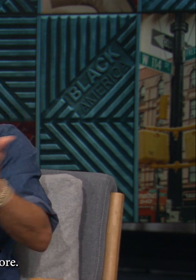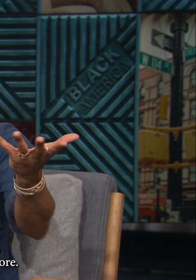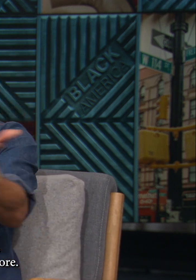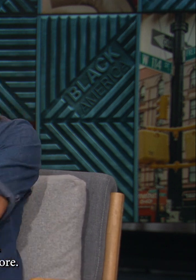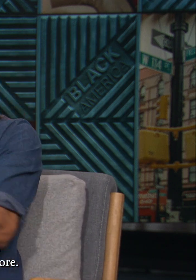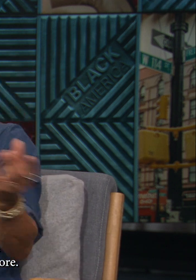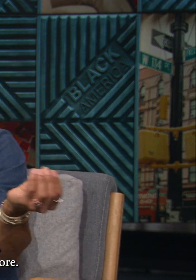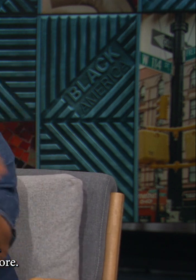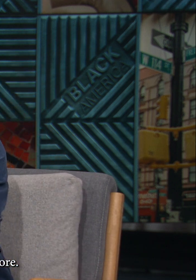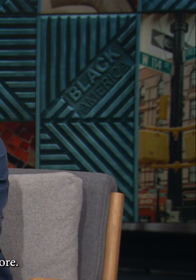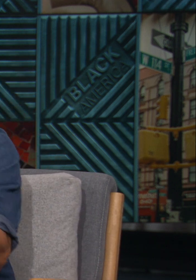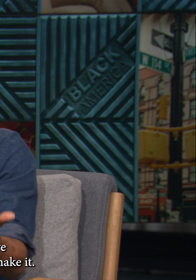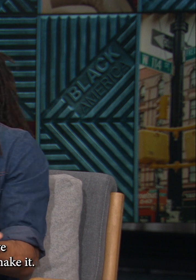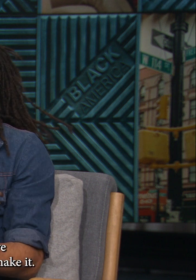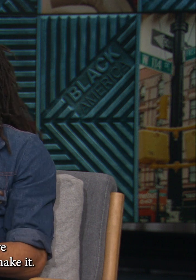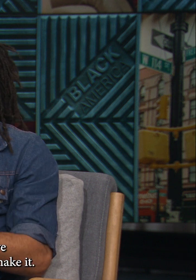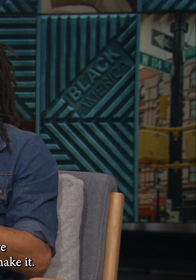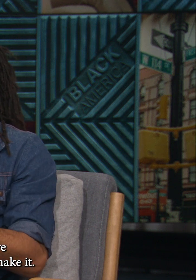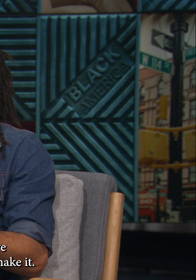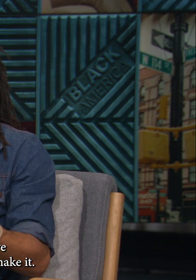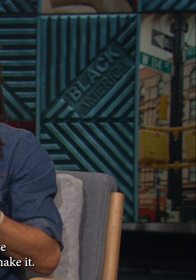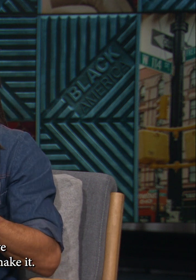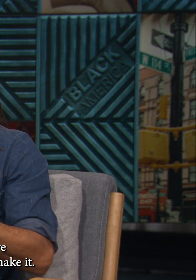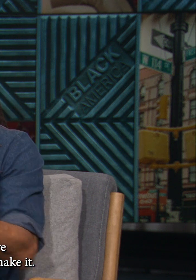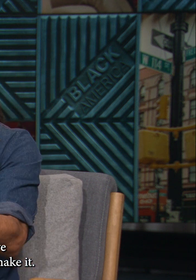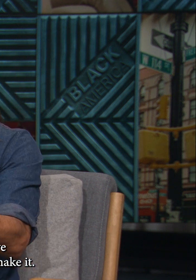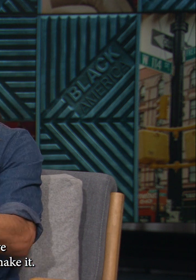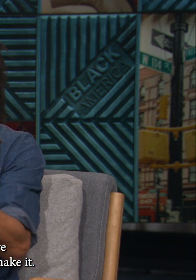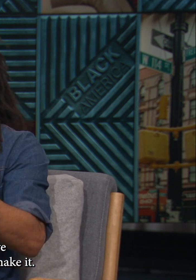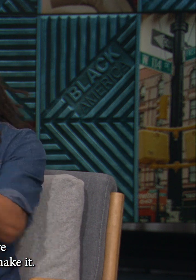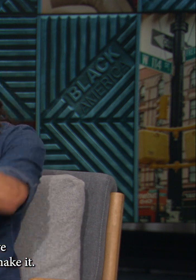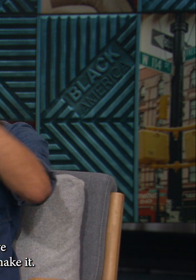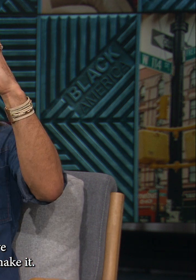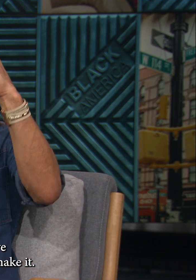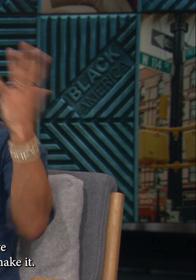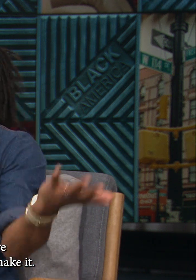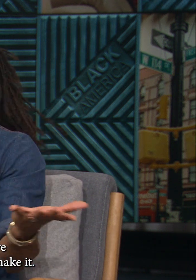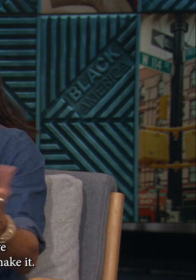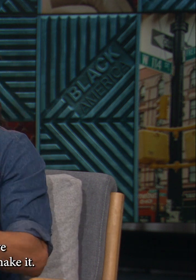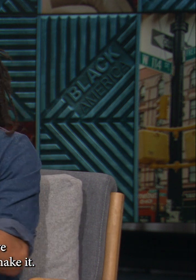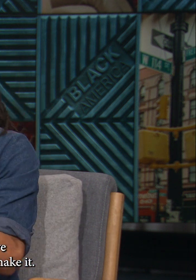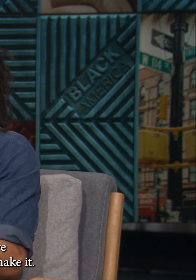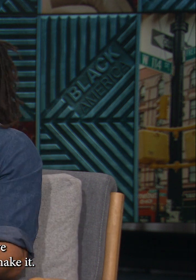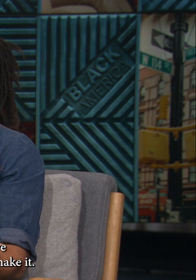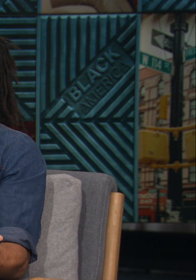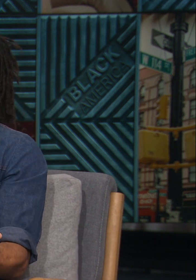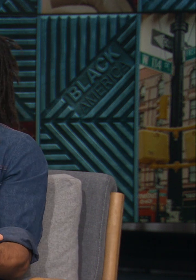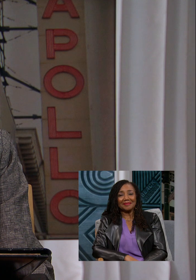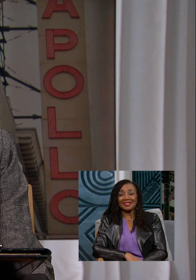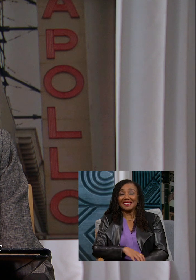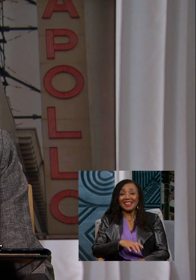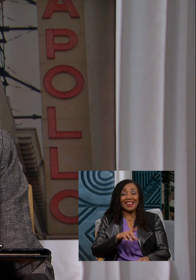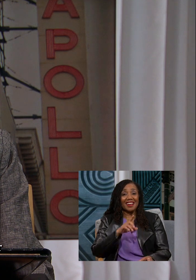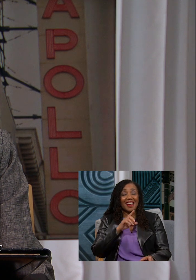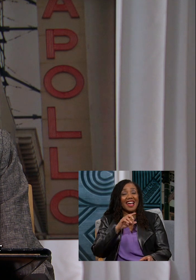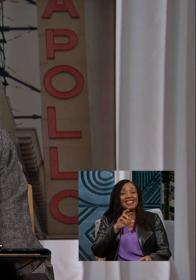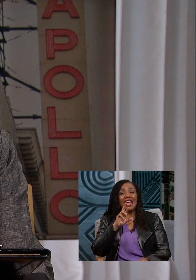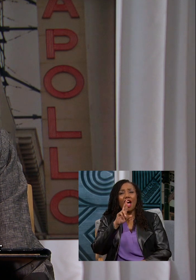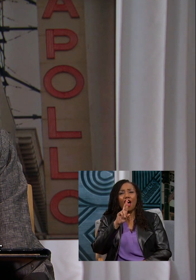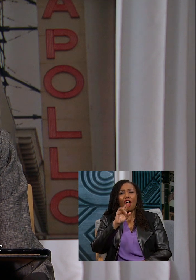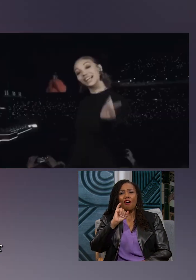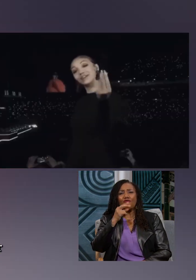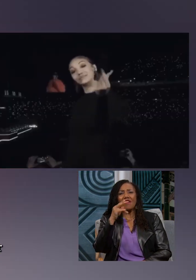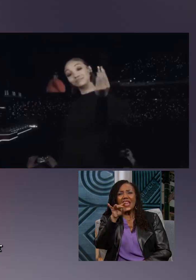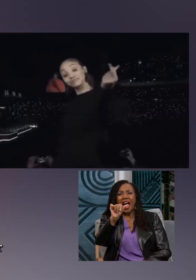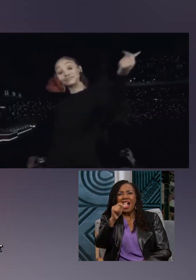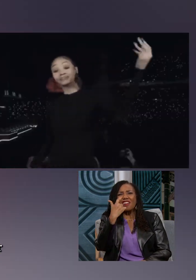but I'm like, there could be more. And so when you don't have what you envision, you have to make it. Well,